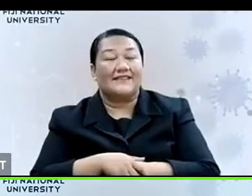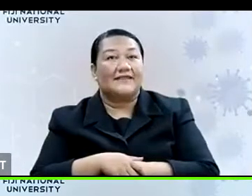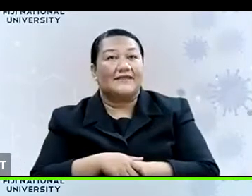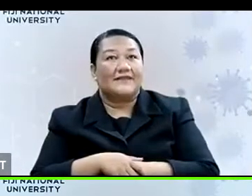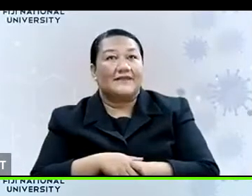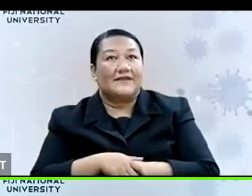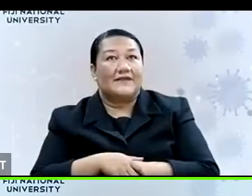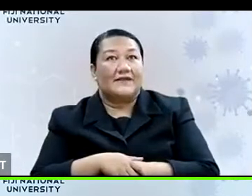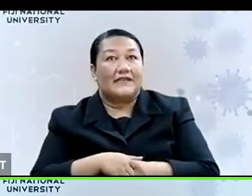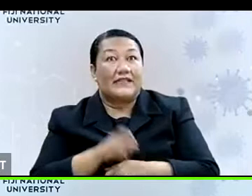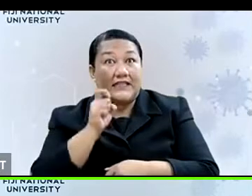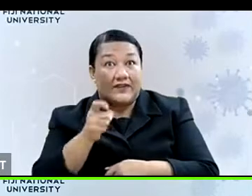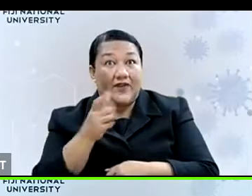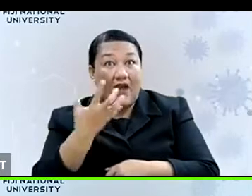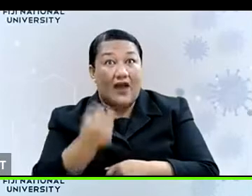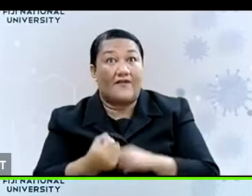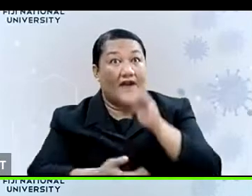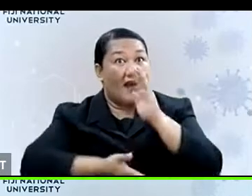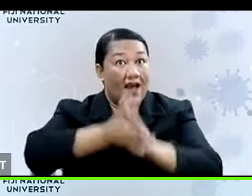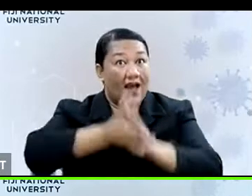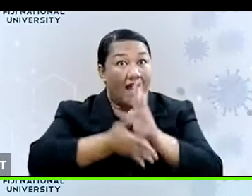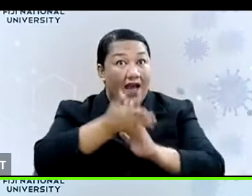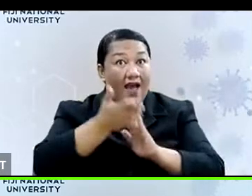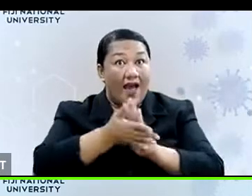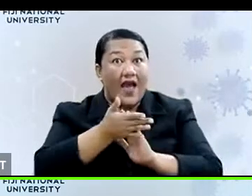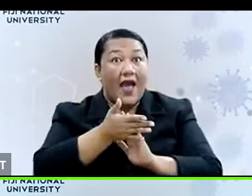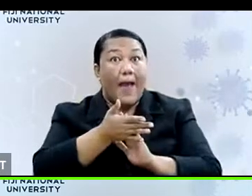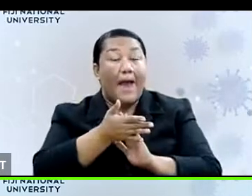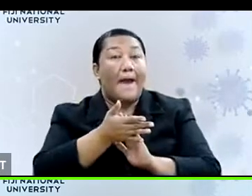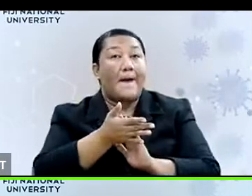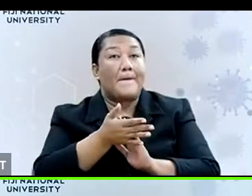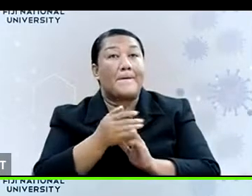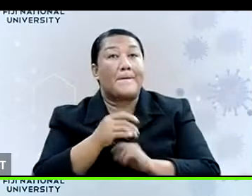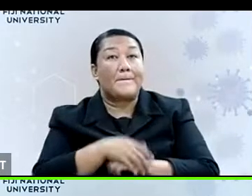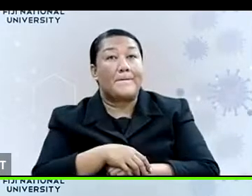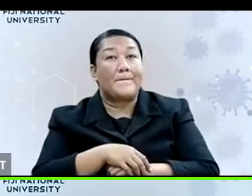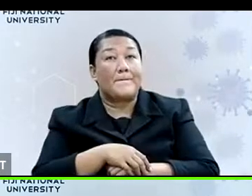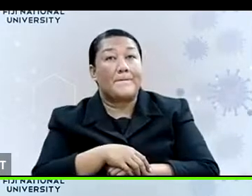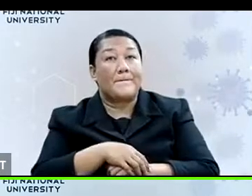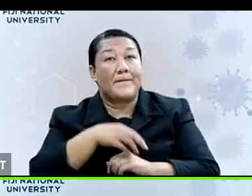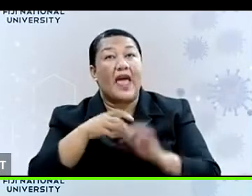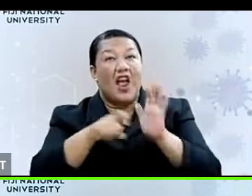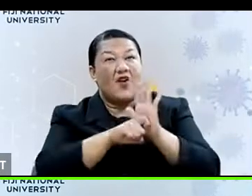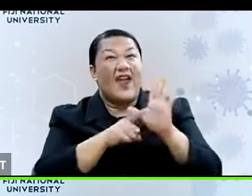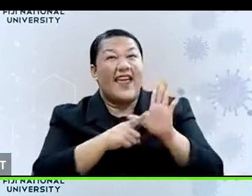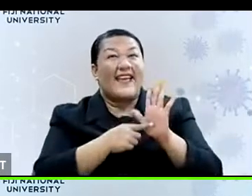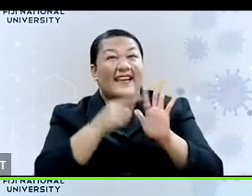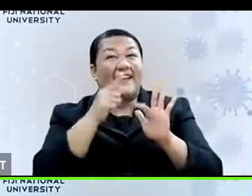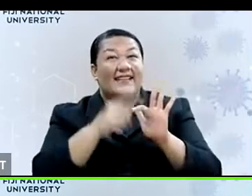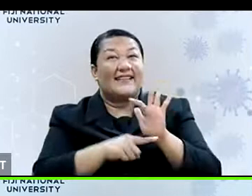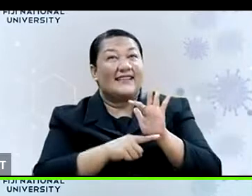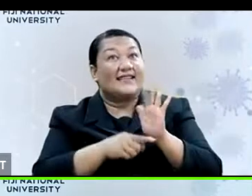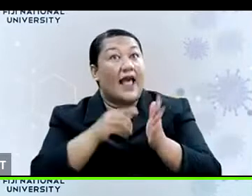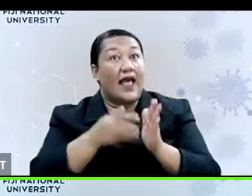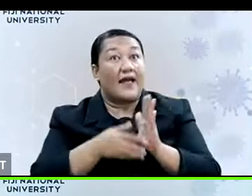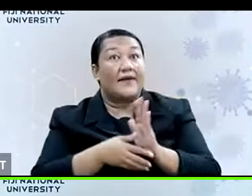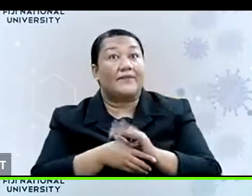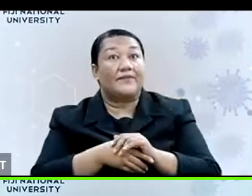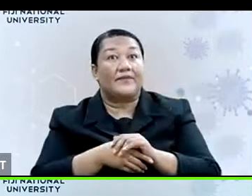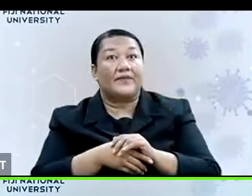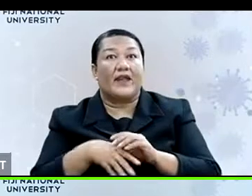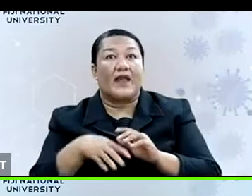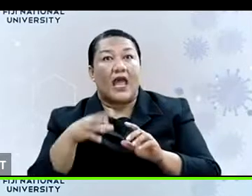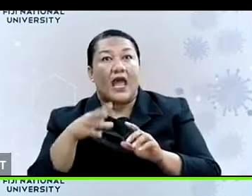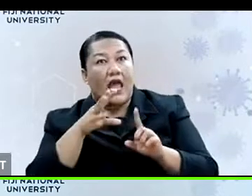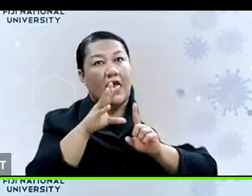If you've got a high test positivity rate, which is becomes of concern, that could be for two reasons. It could